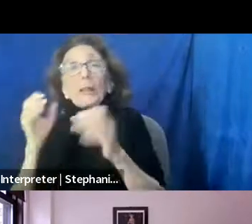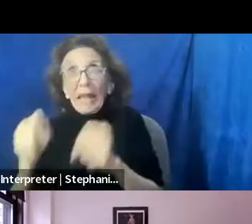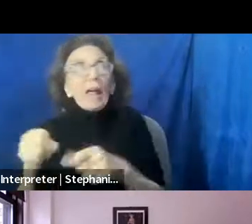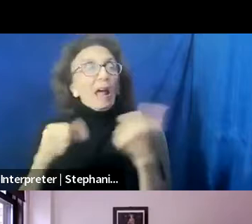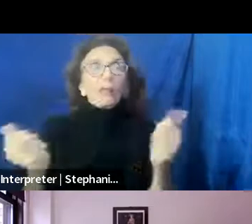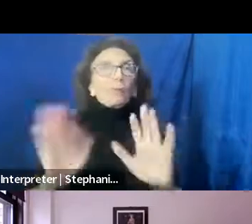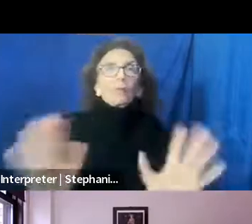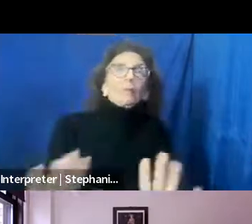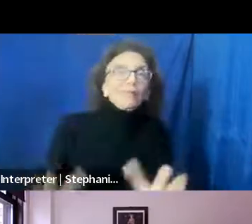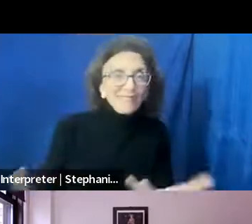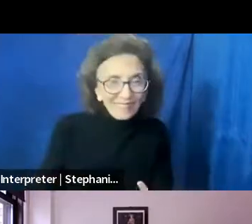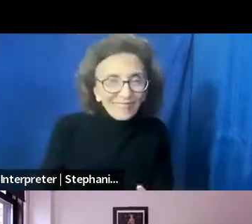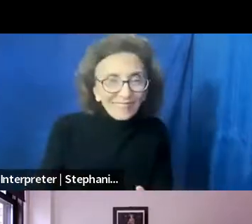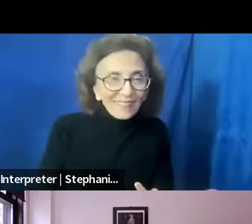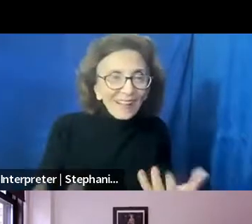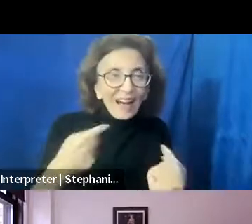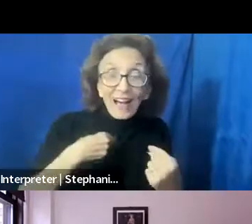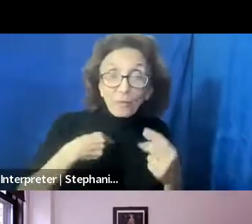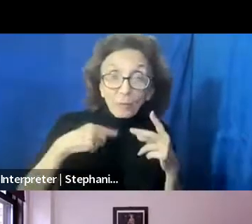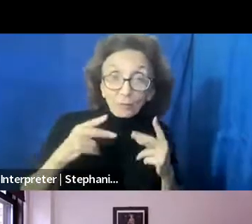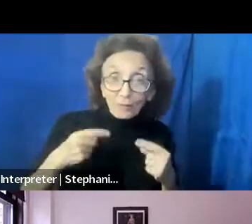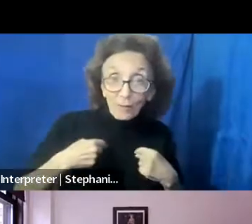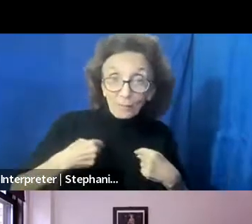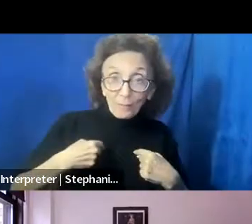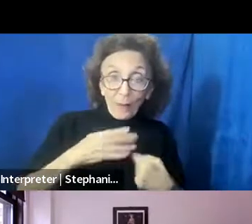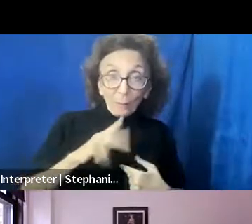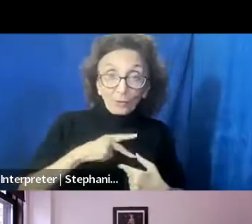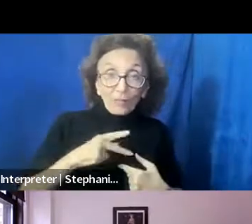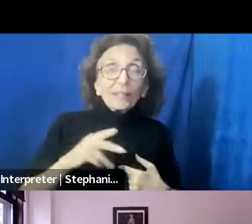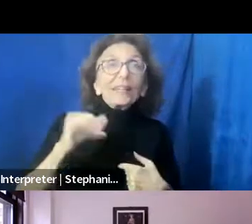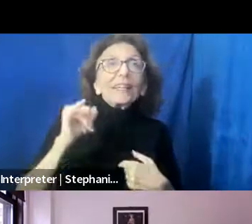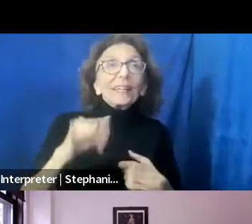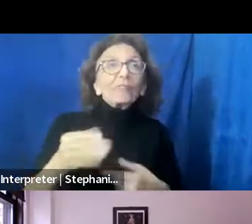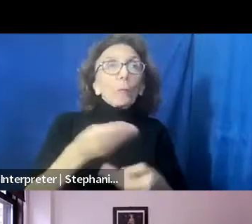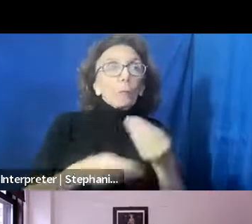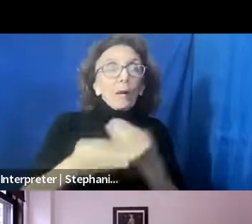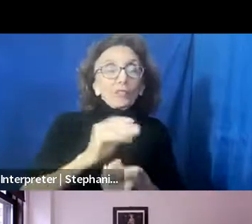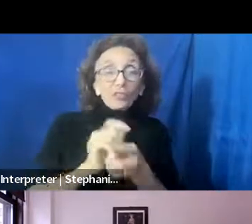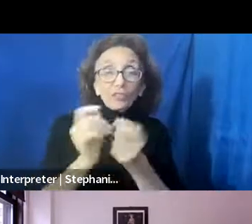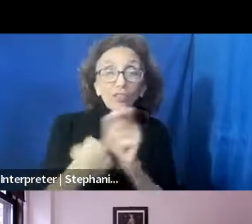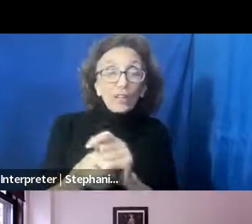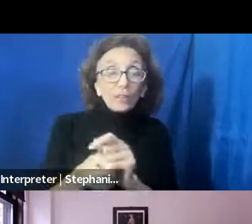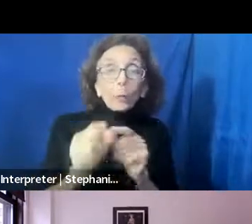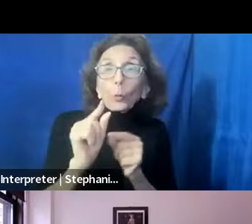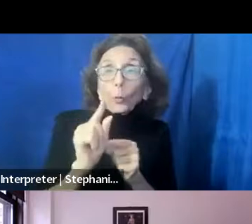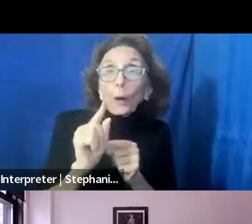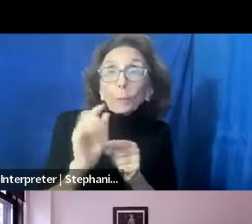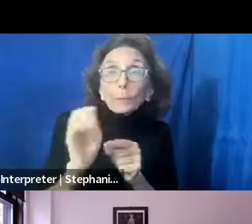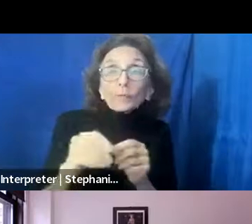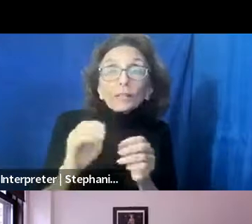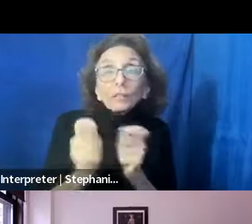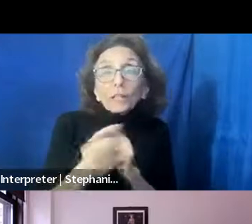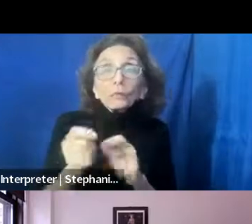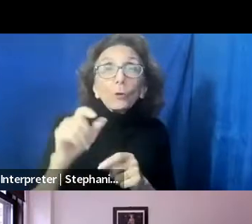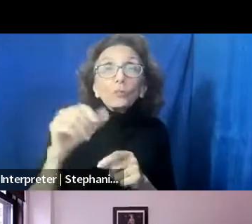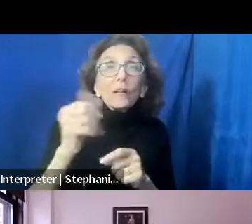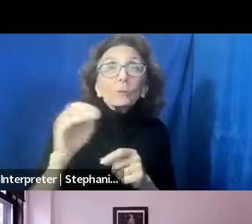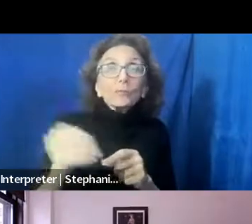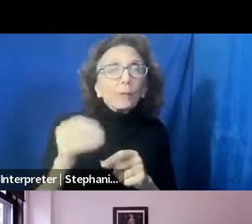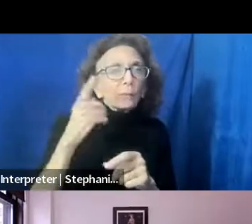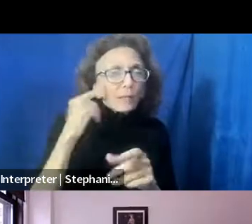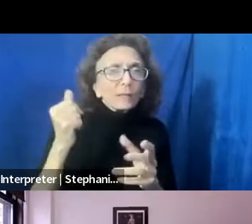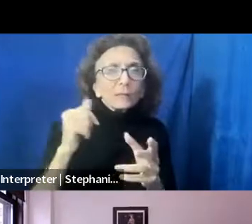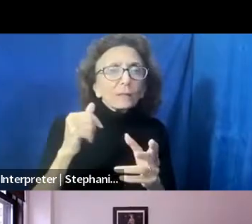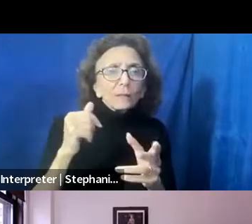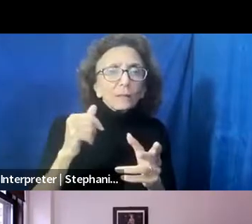person for whom a change in budgeting, whether it's 1% or 10%, because I want to uphold,